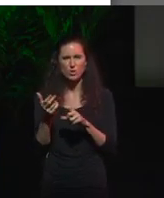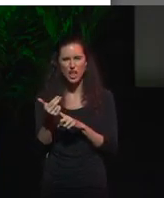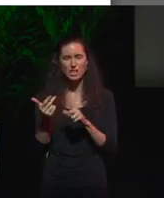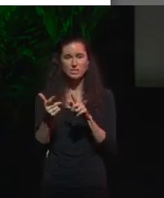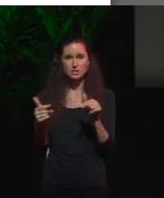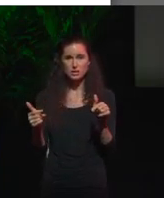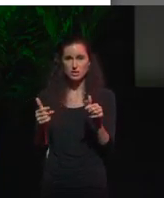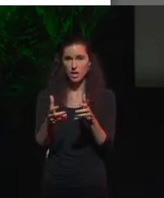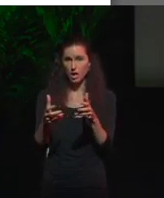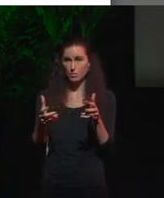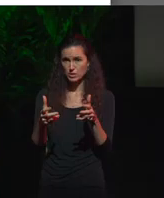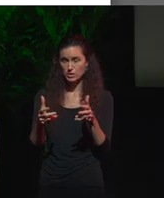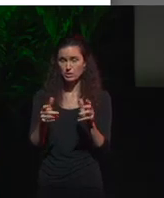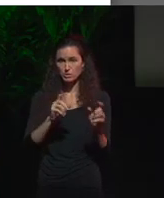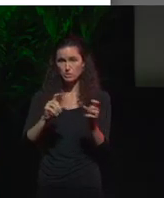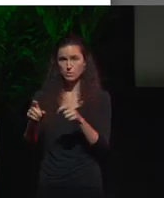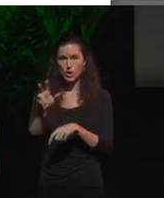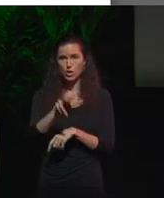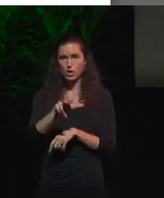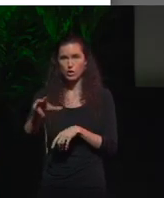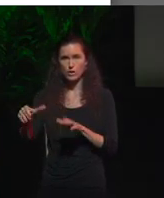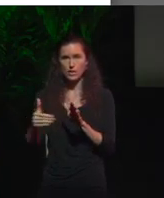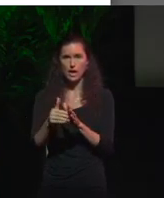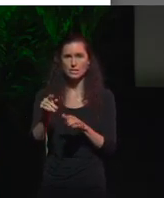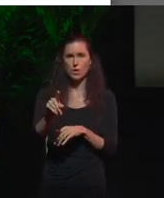the amount that we ended up distributing was